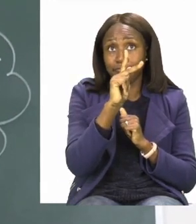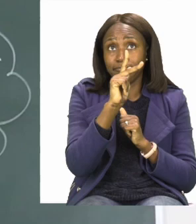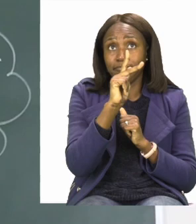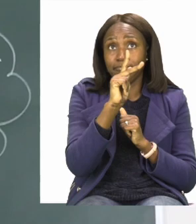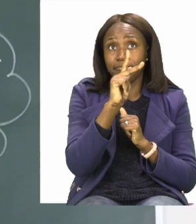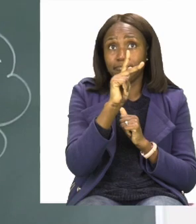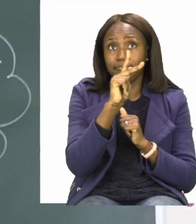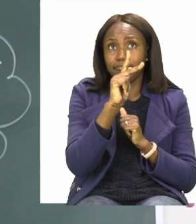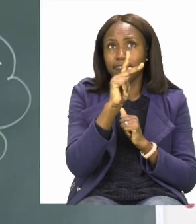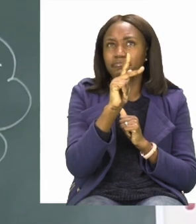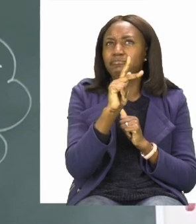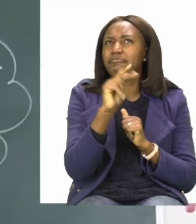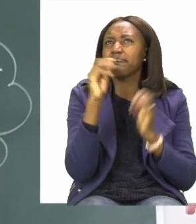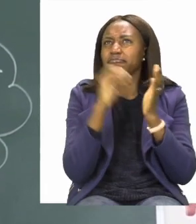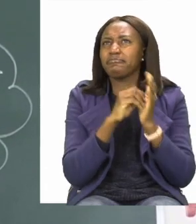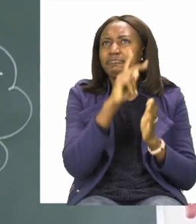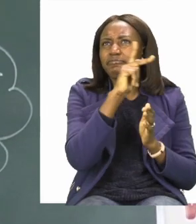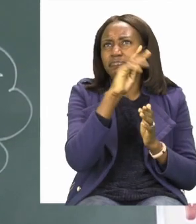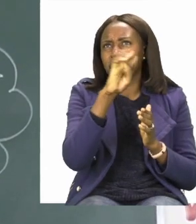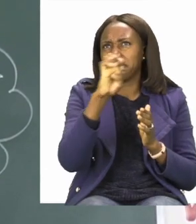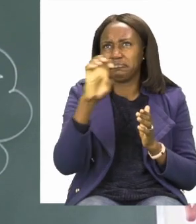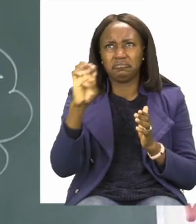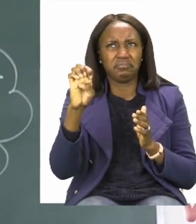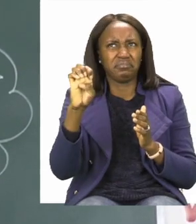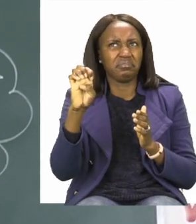say K, E,